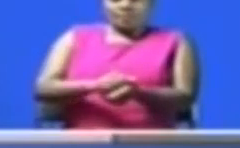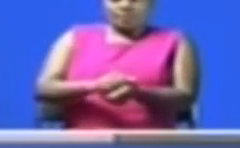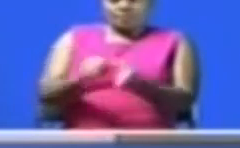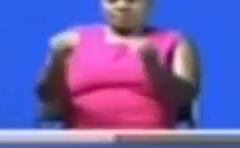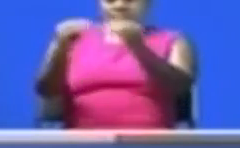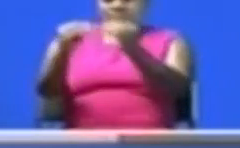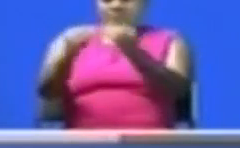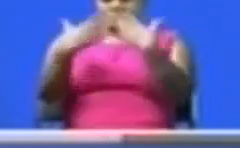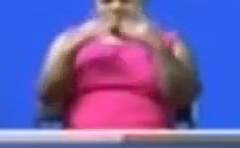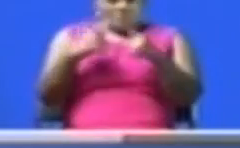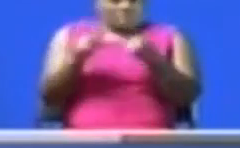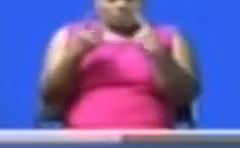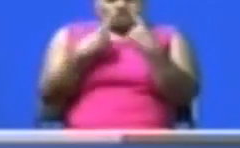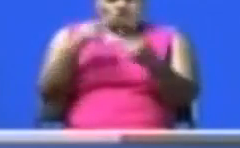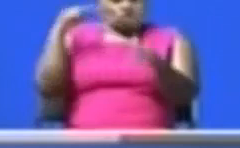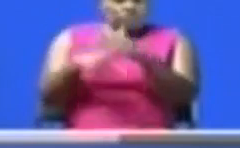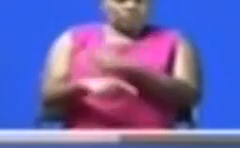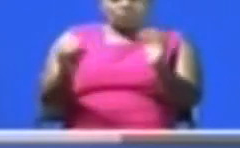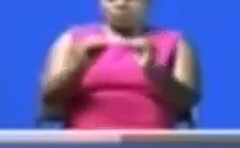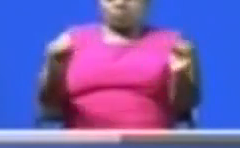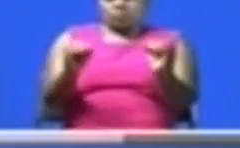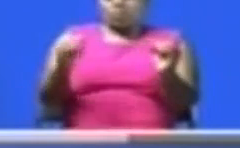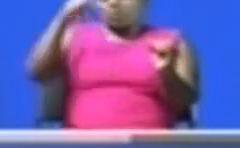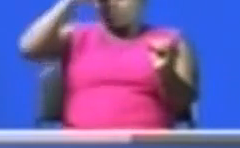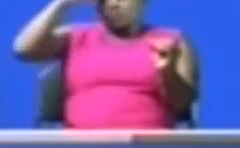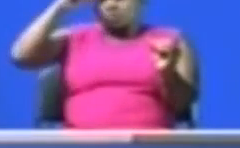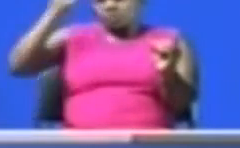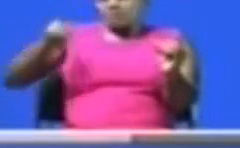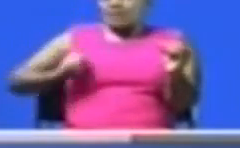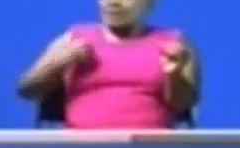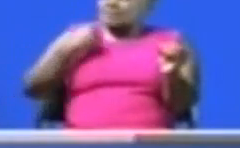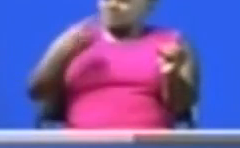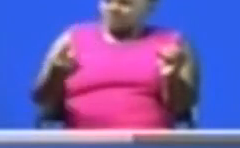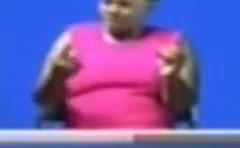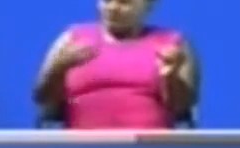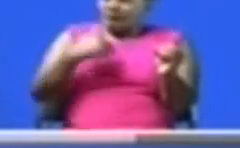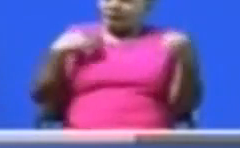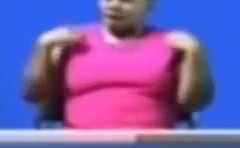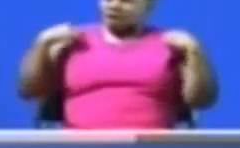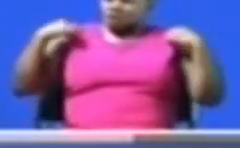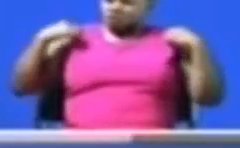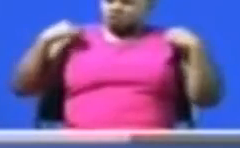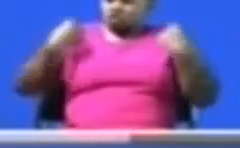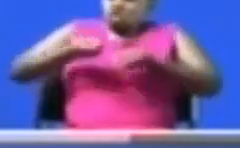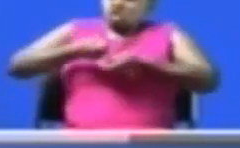wakaonana, lakini hawakuongea zaidi na msichana. Mchana alisema yuko na shughuli aende